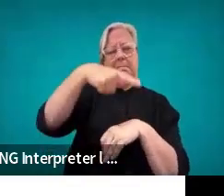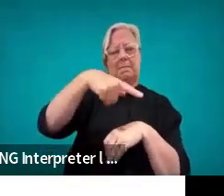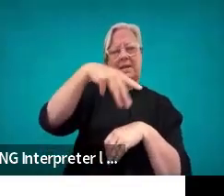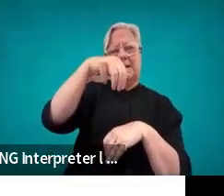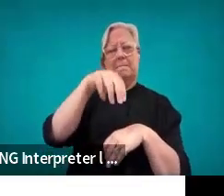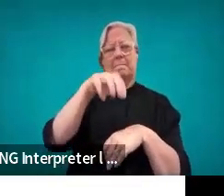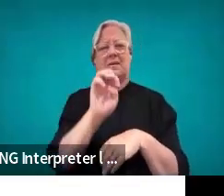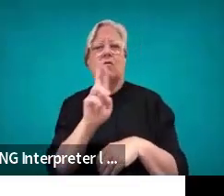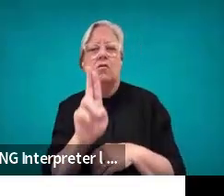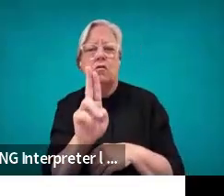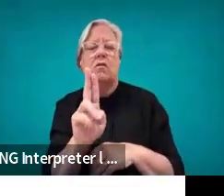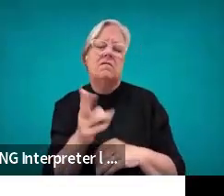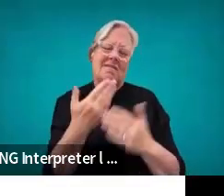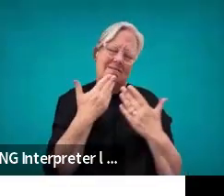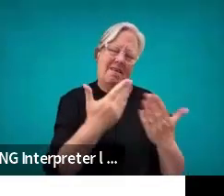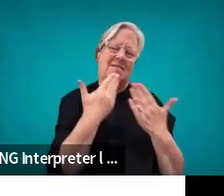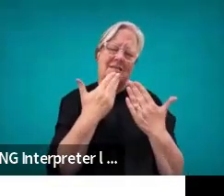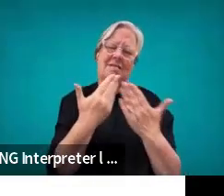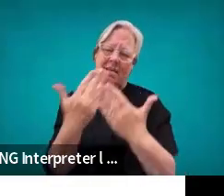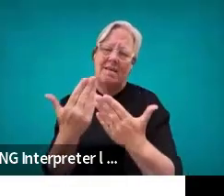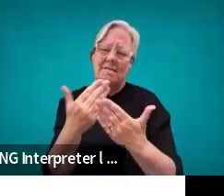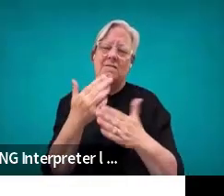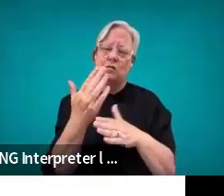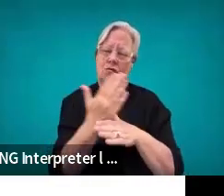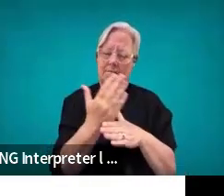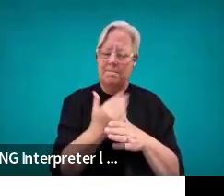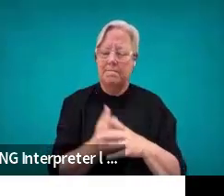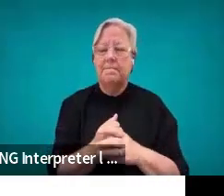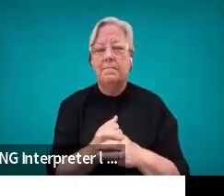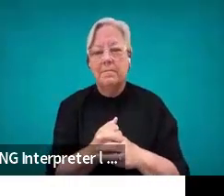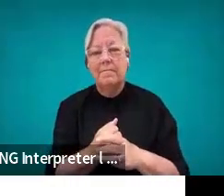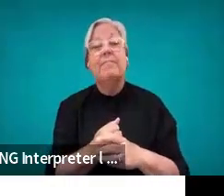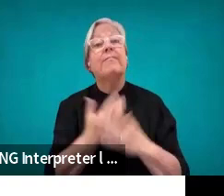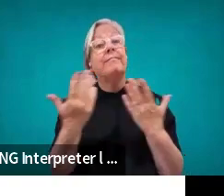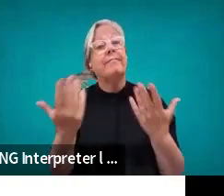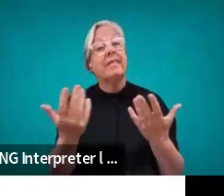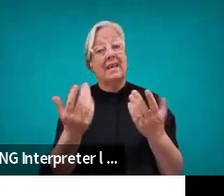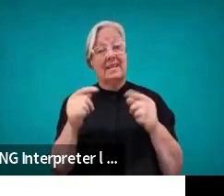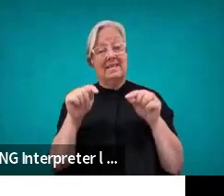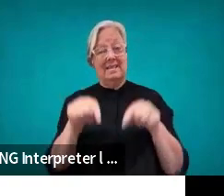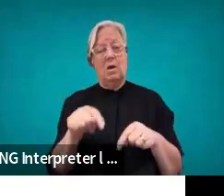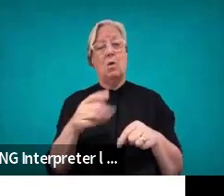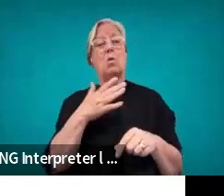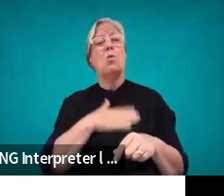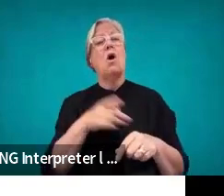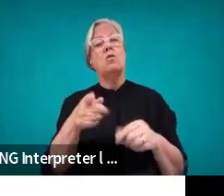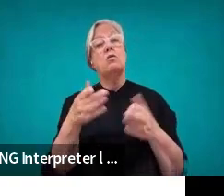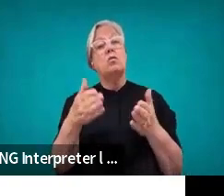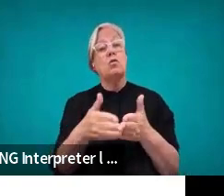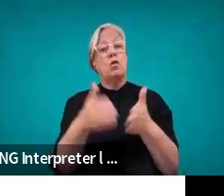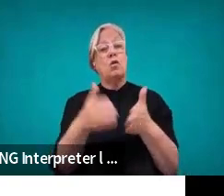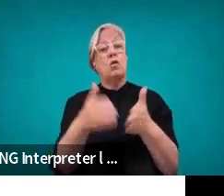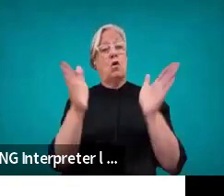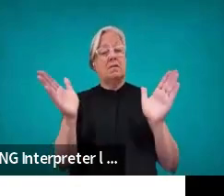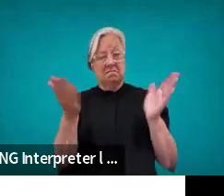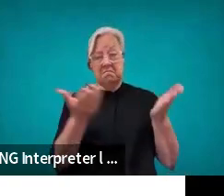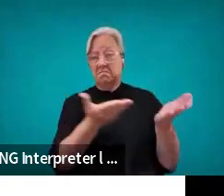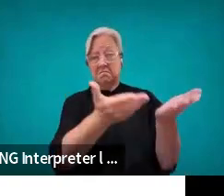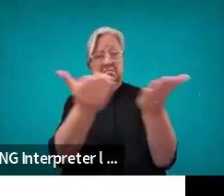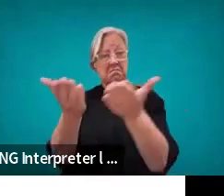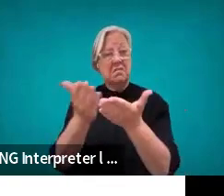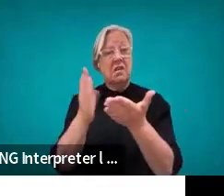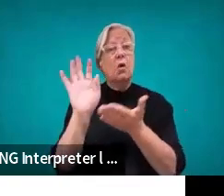really appreciate those insights. At this point in time, we would like to open up for the question and